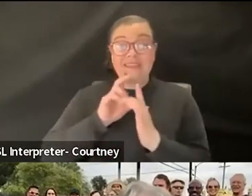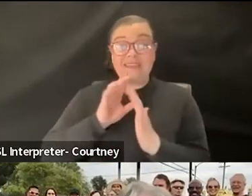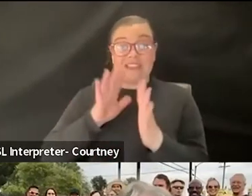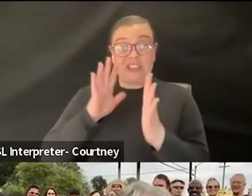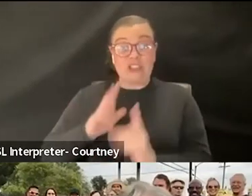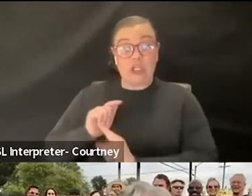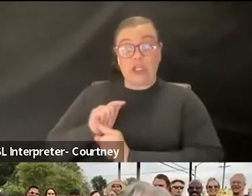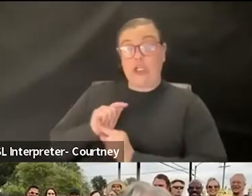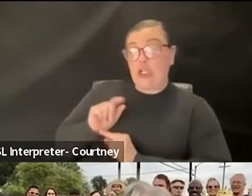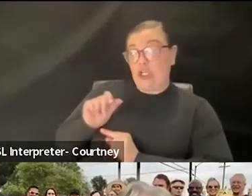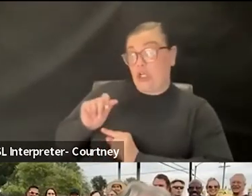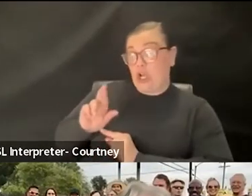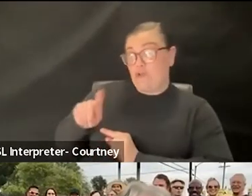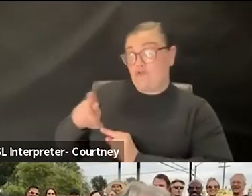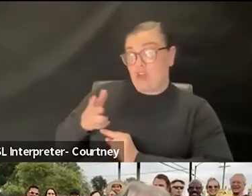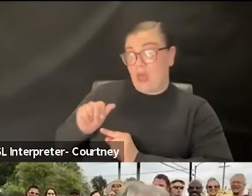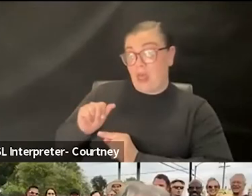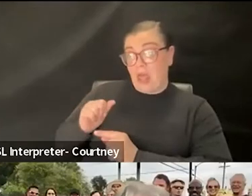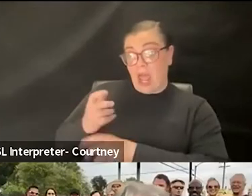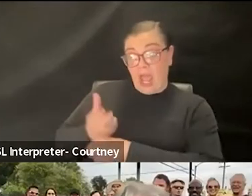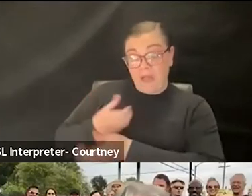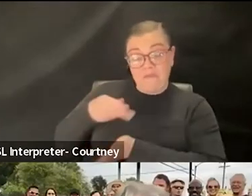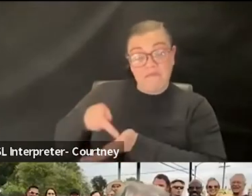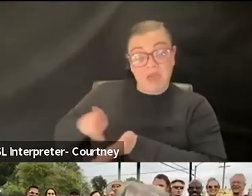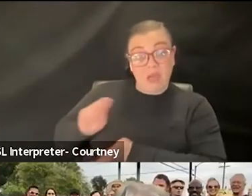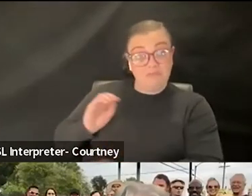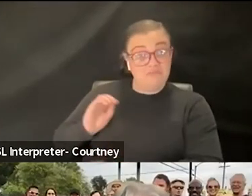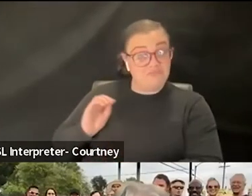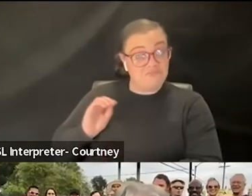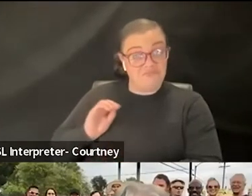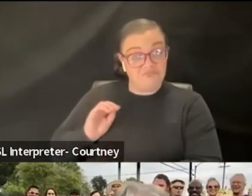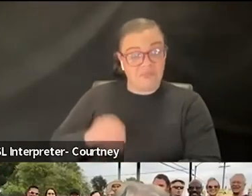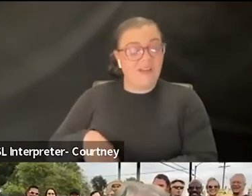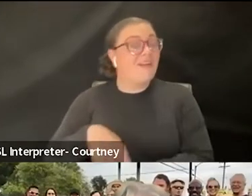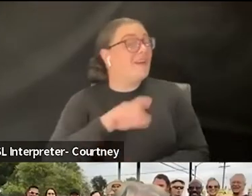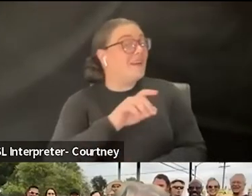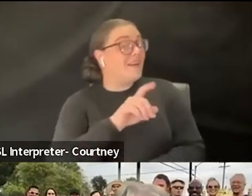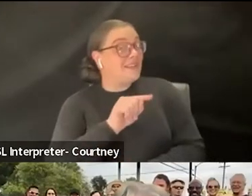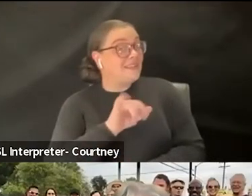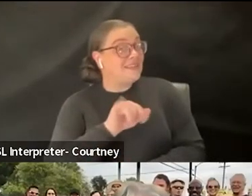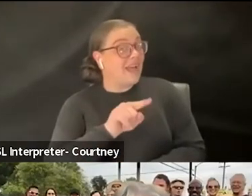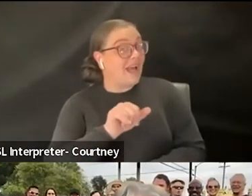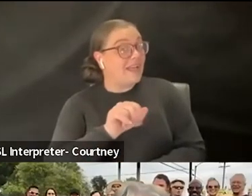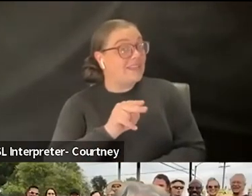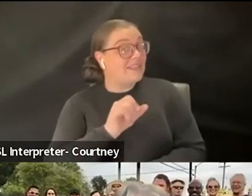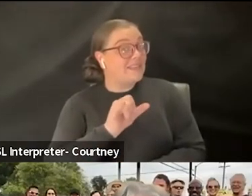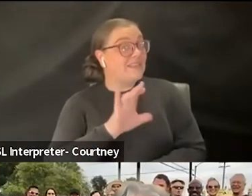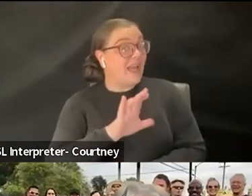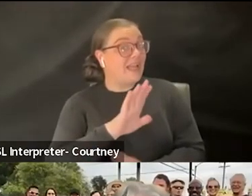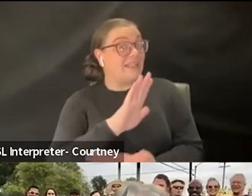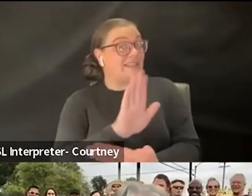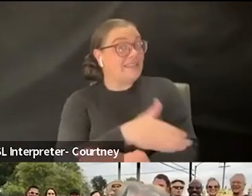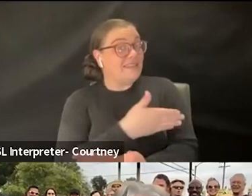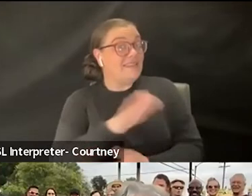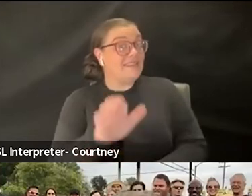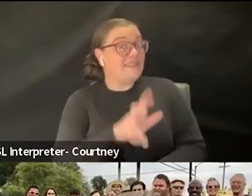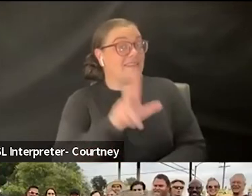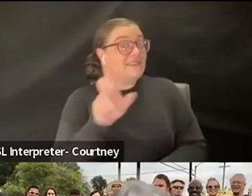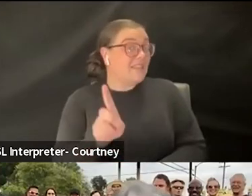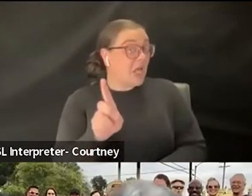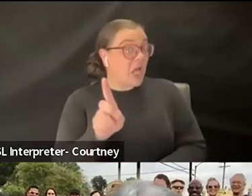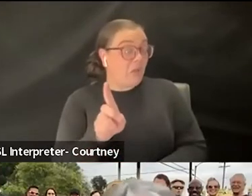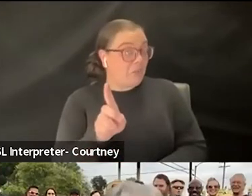All that music on the Titanic soundtrack, Celine Dion got paid because she's a Canadian citizen and they